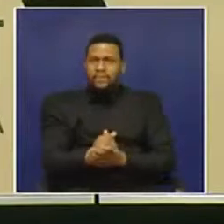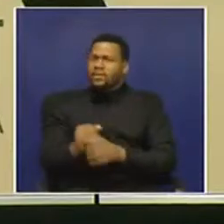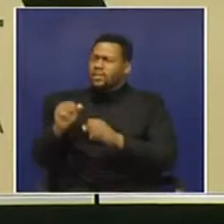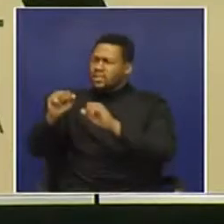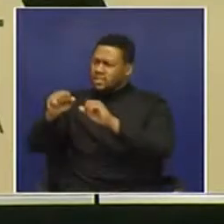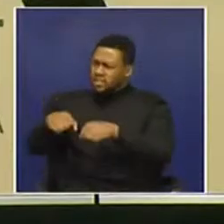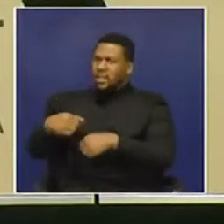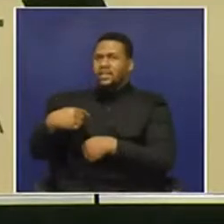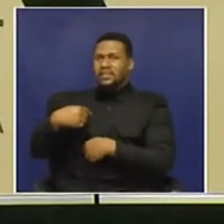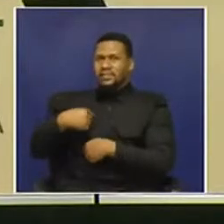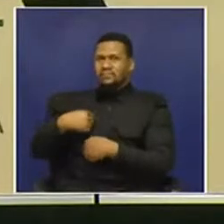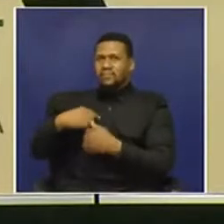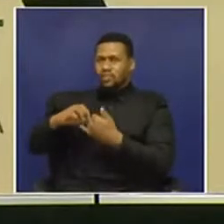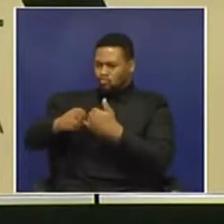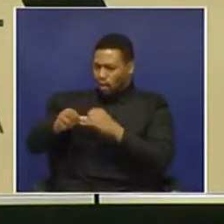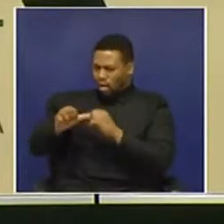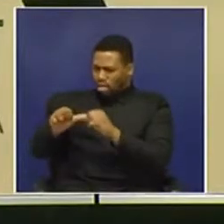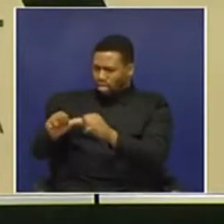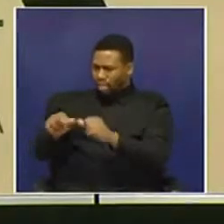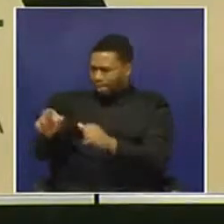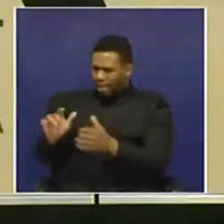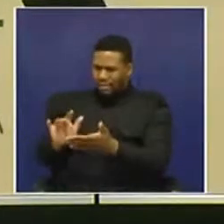failed me.